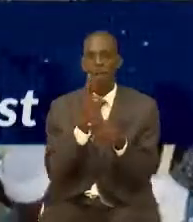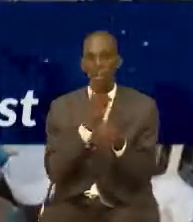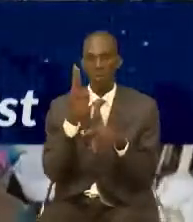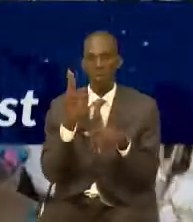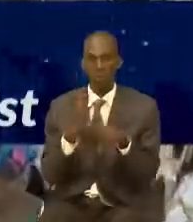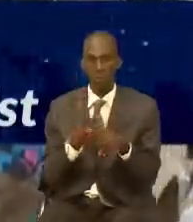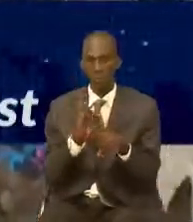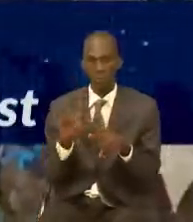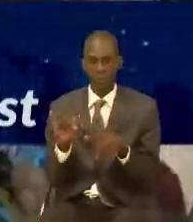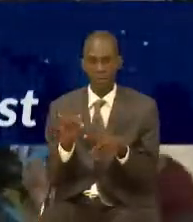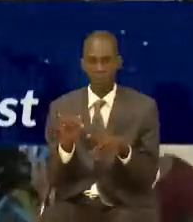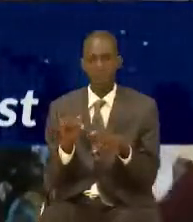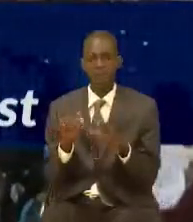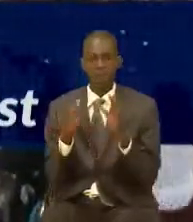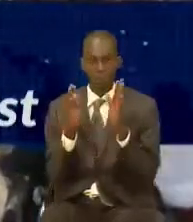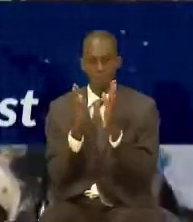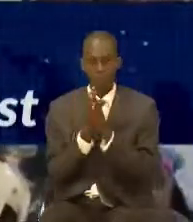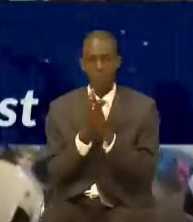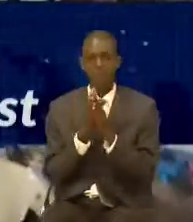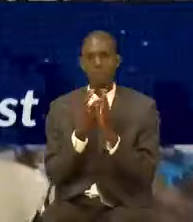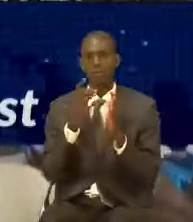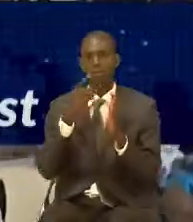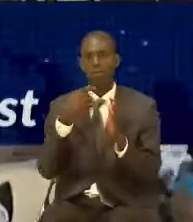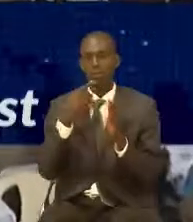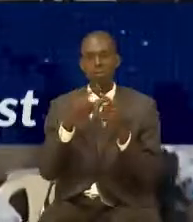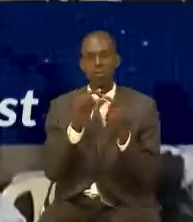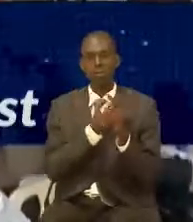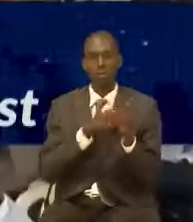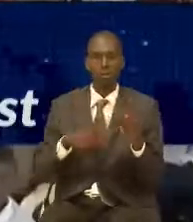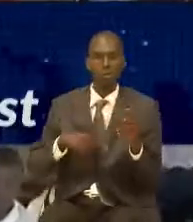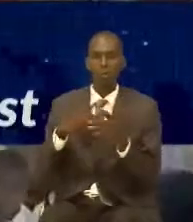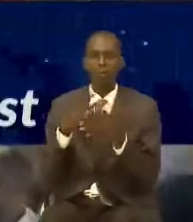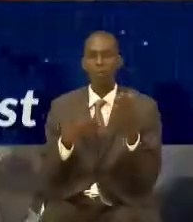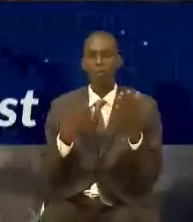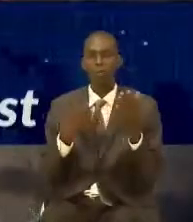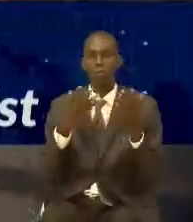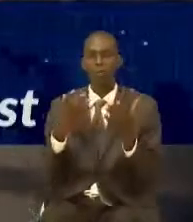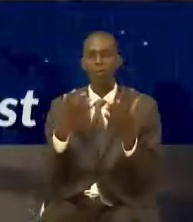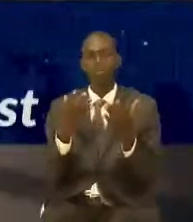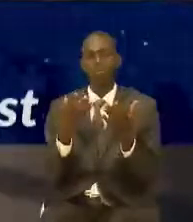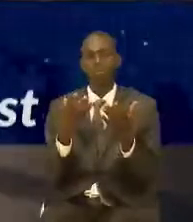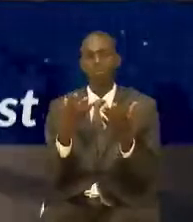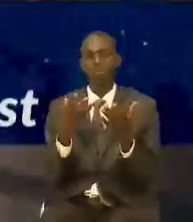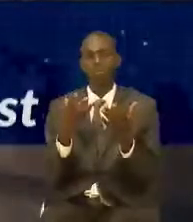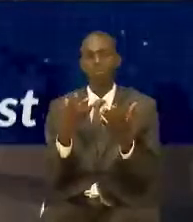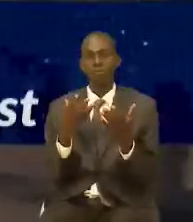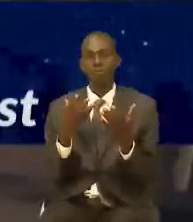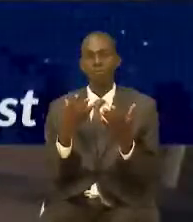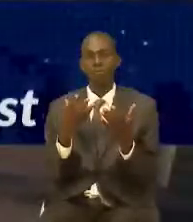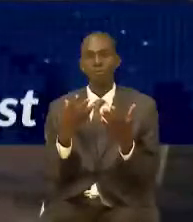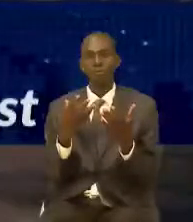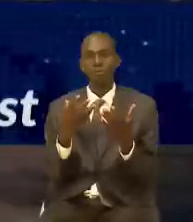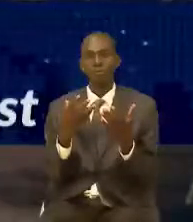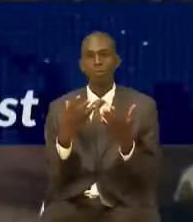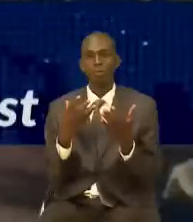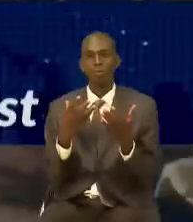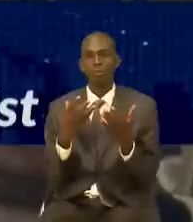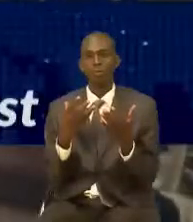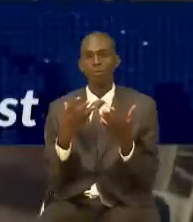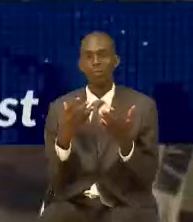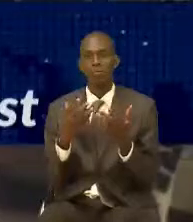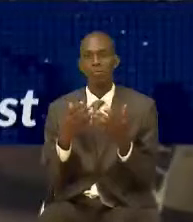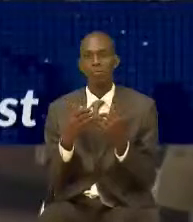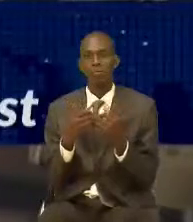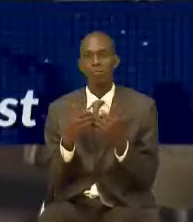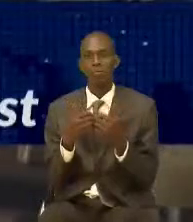to, commune with heaven as well. But ensure you get a slip from the counselors